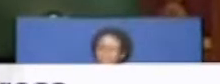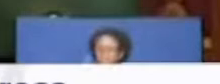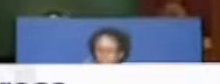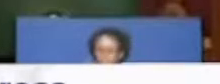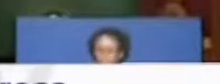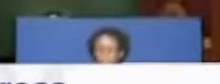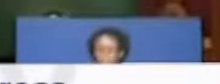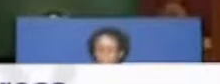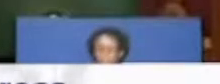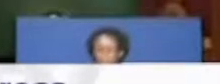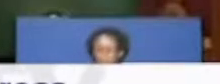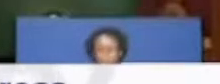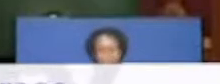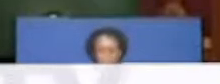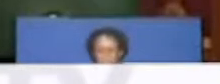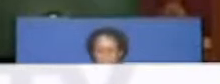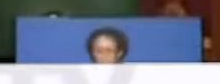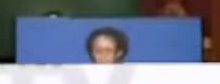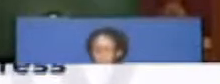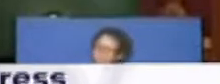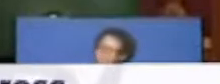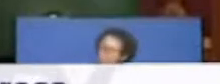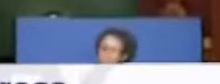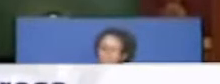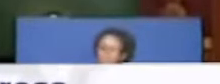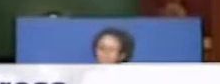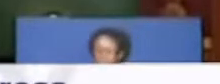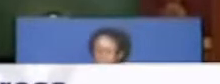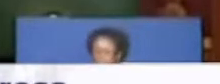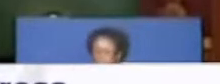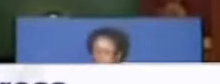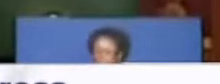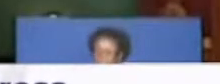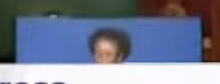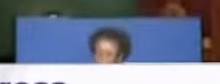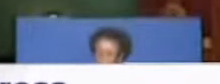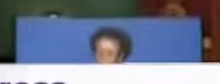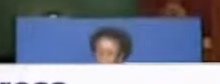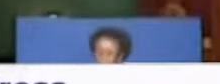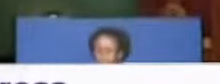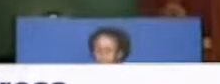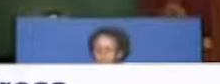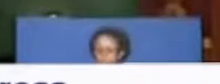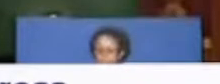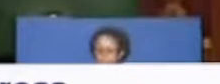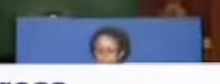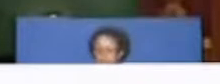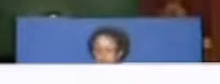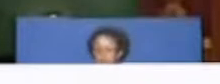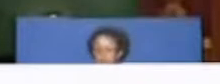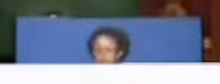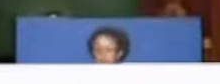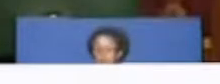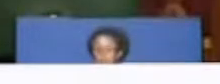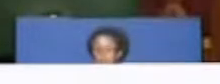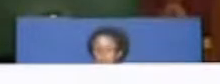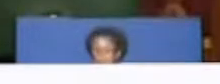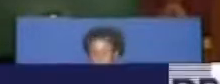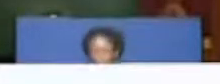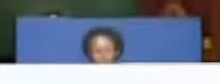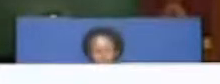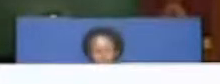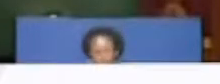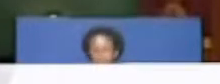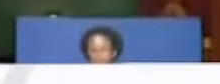economy respond to COVID shocks. The 12th intervention was a digital